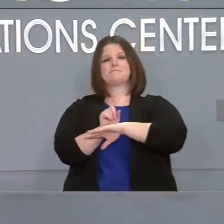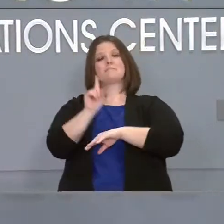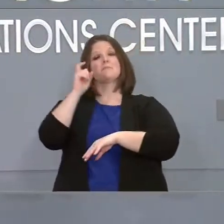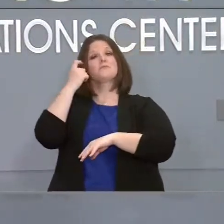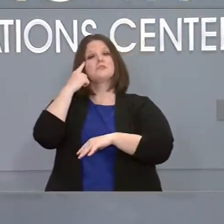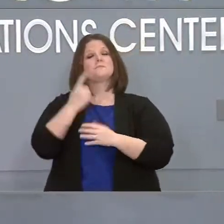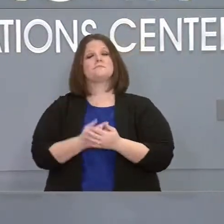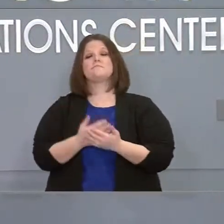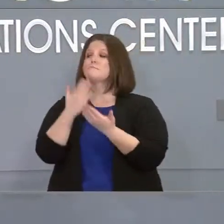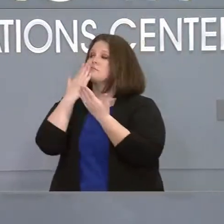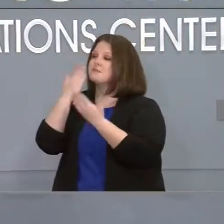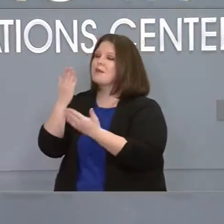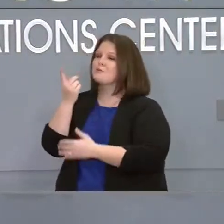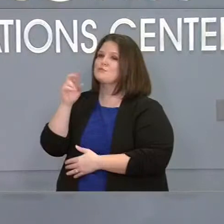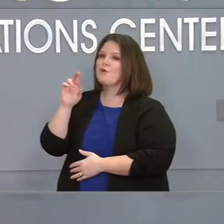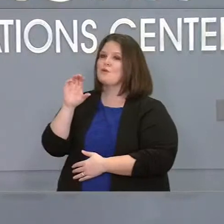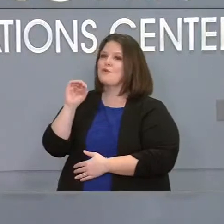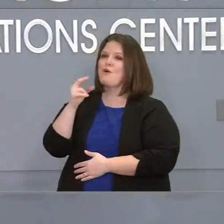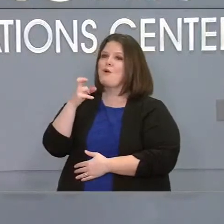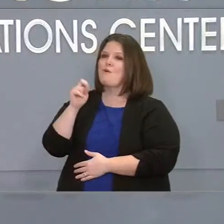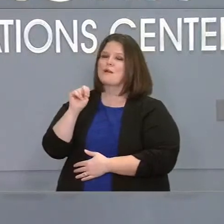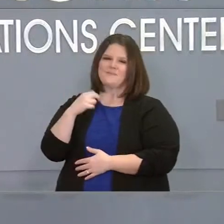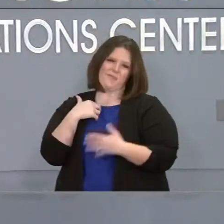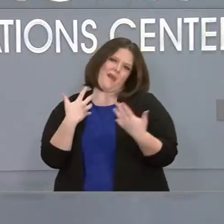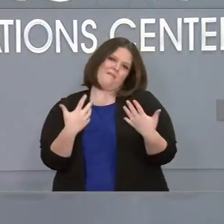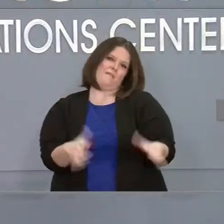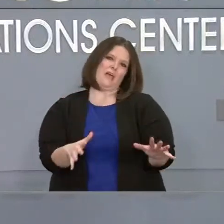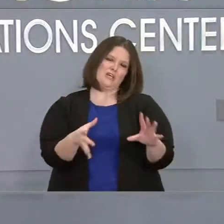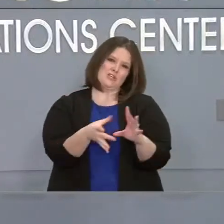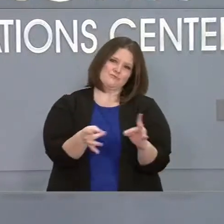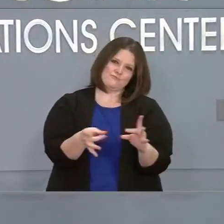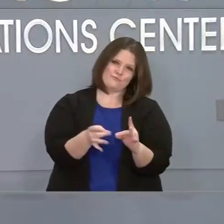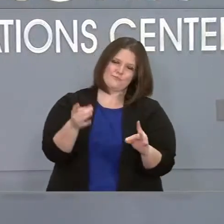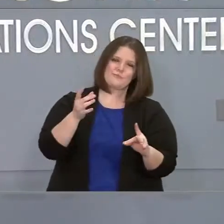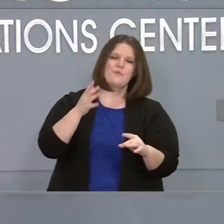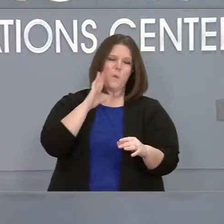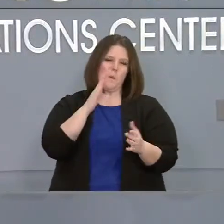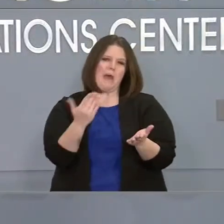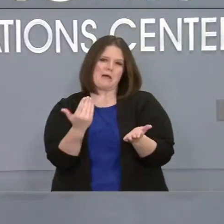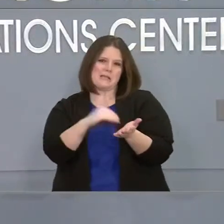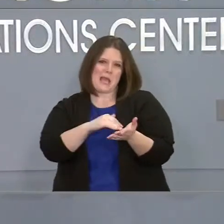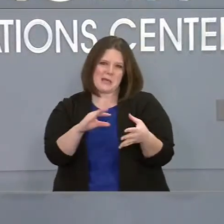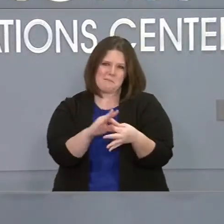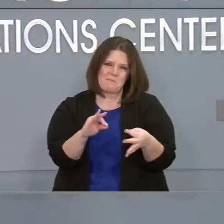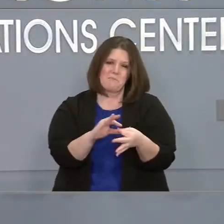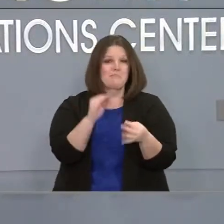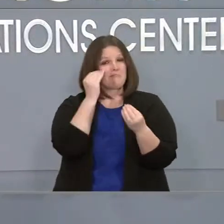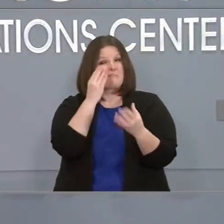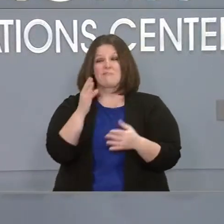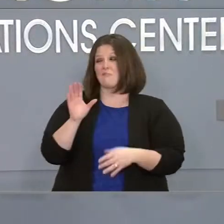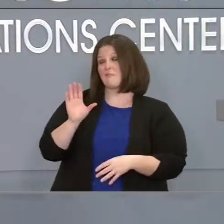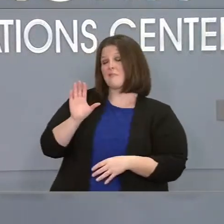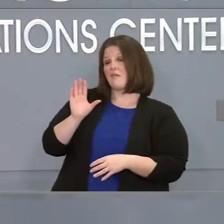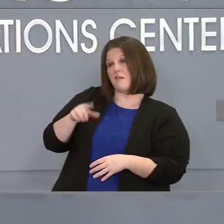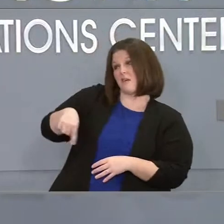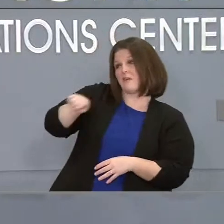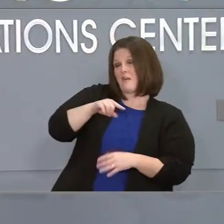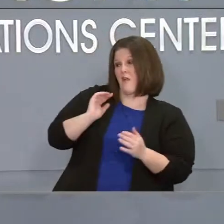Thanks, Dr. Cohen. As I've said before, North Carolinians have benefited every day from your